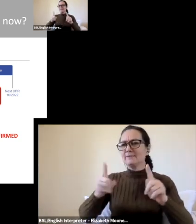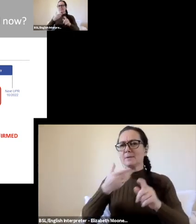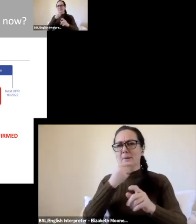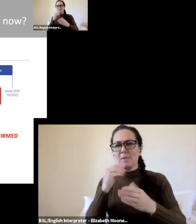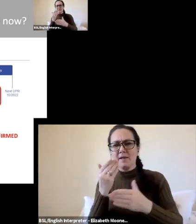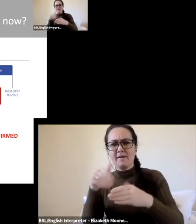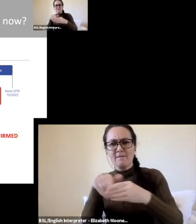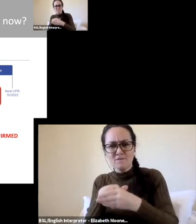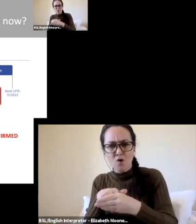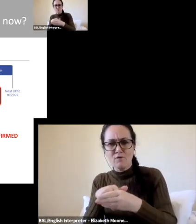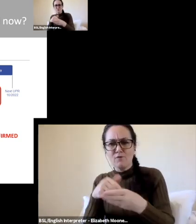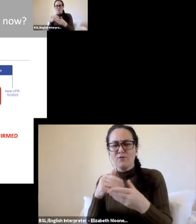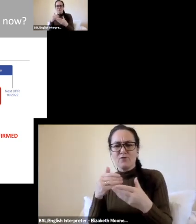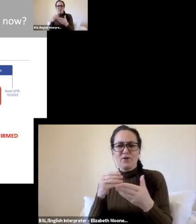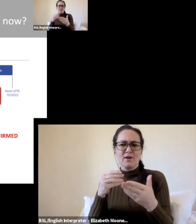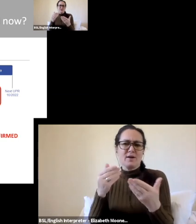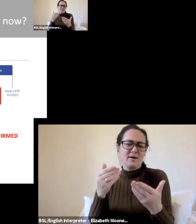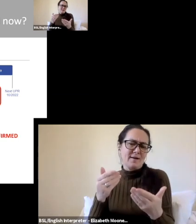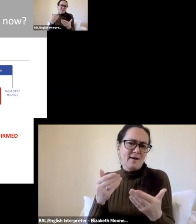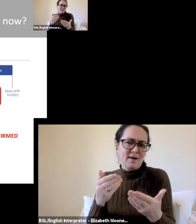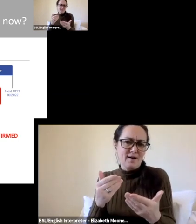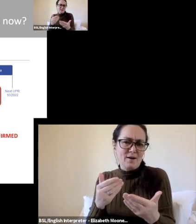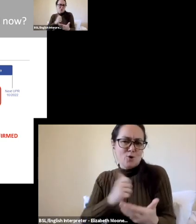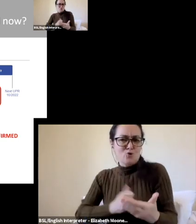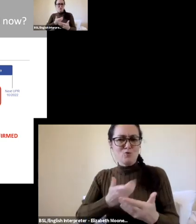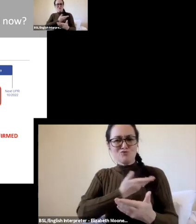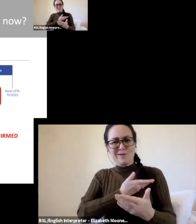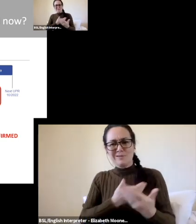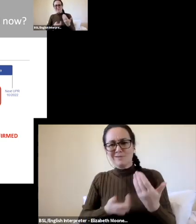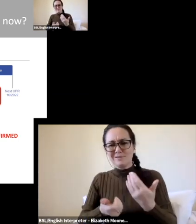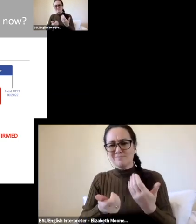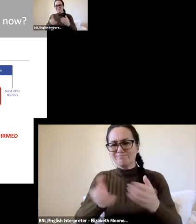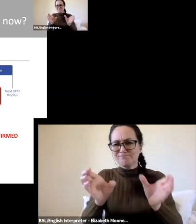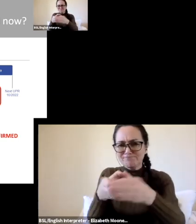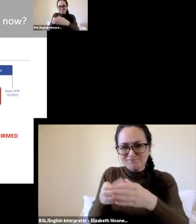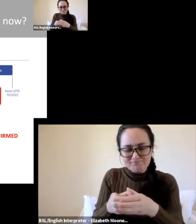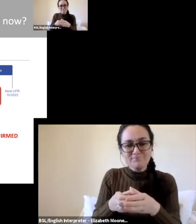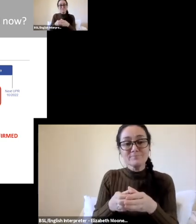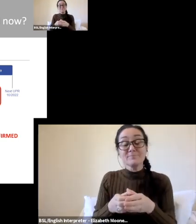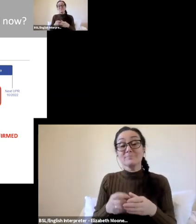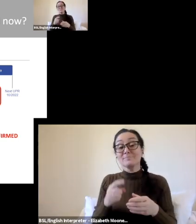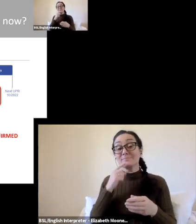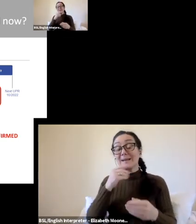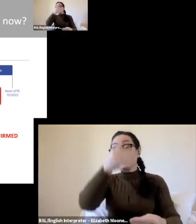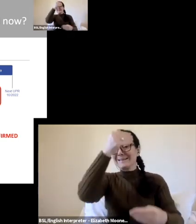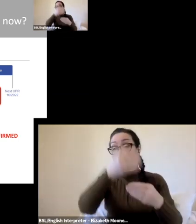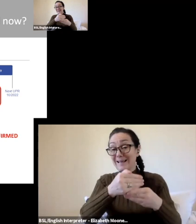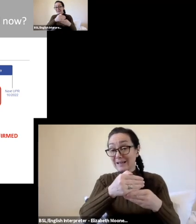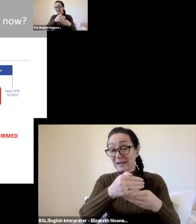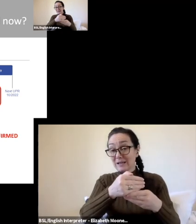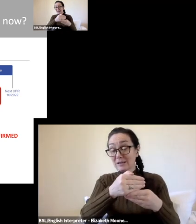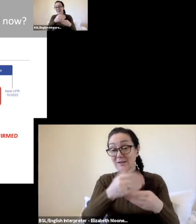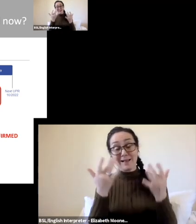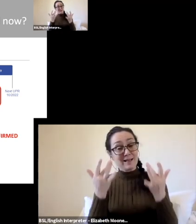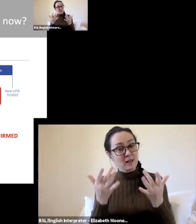rights institutions in preparation of the report. And the deadline for the report has not been yet